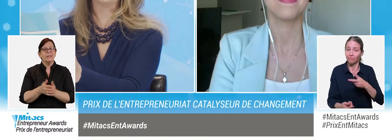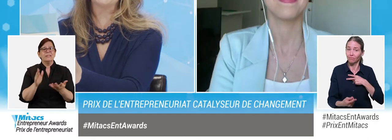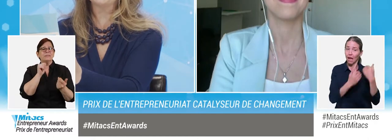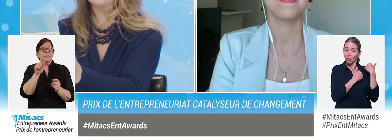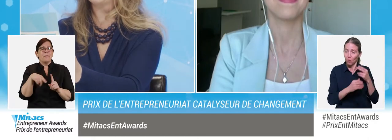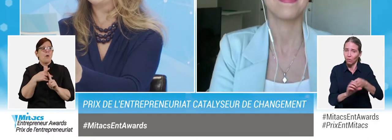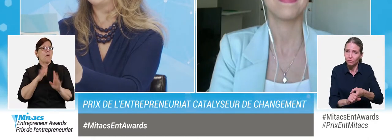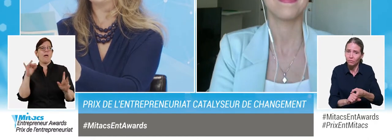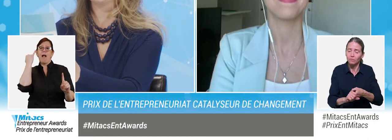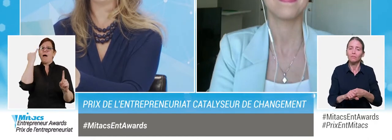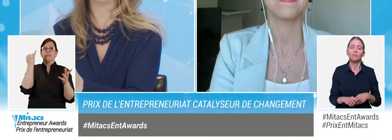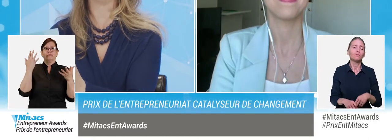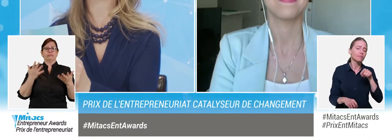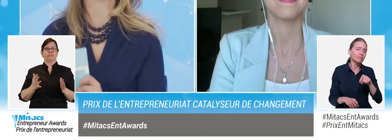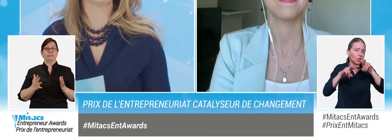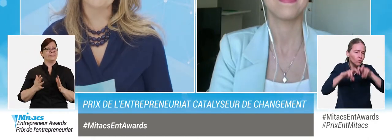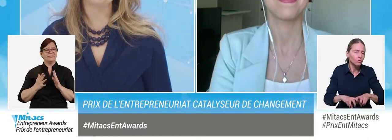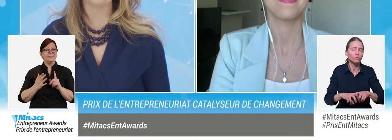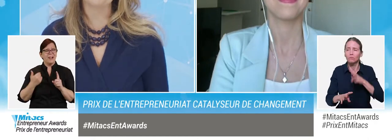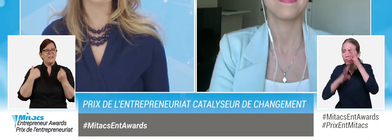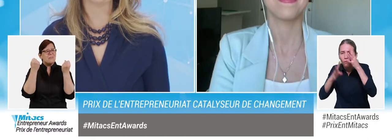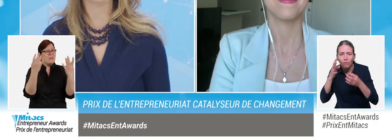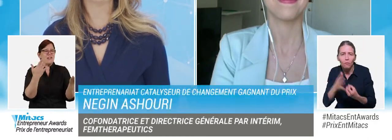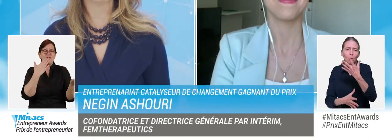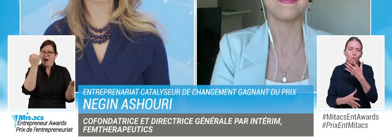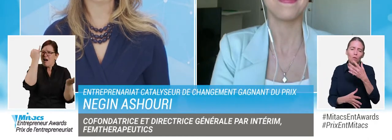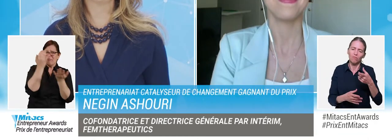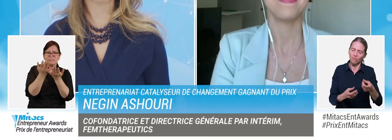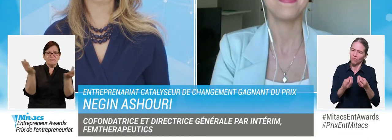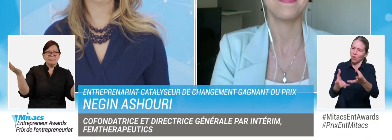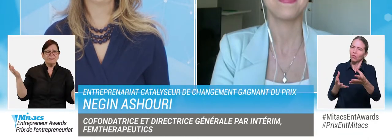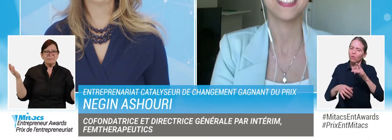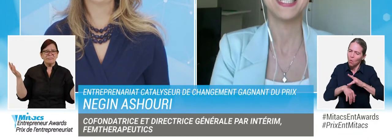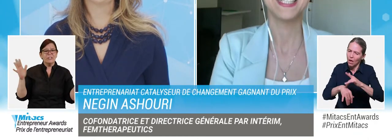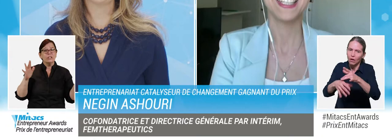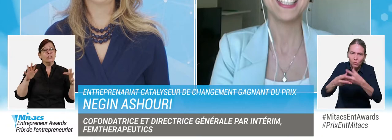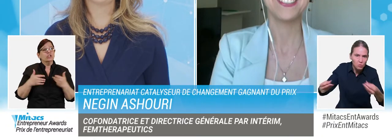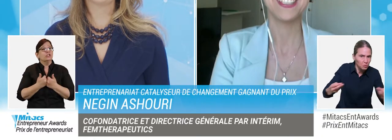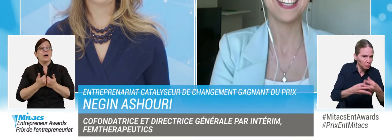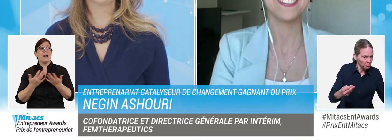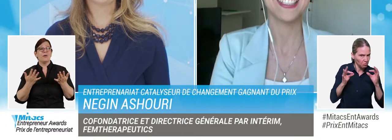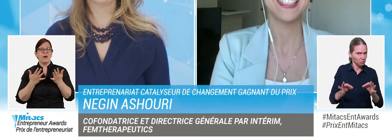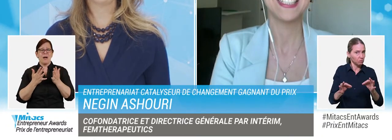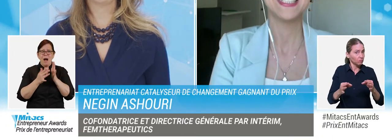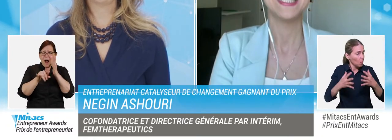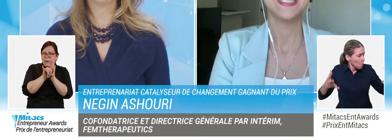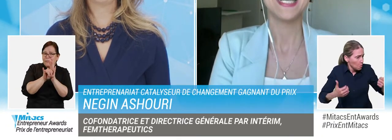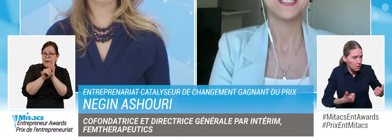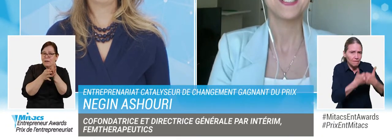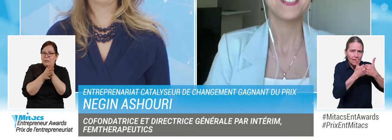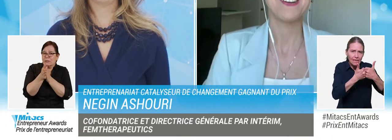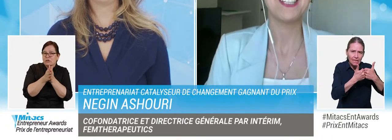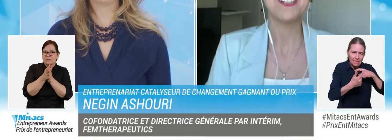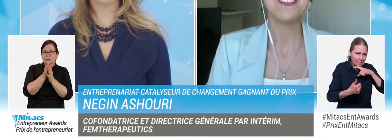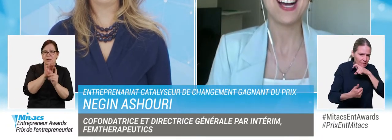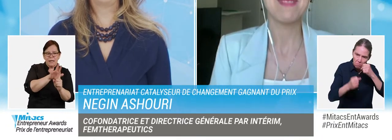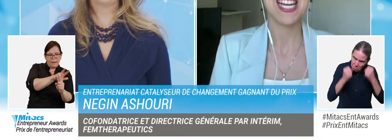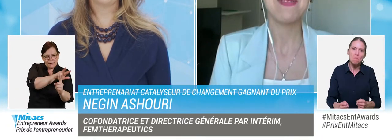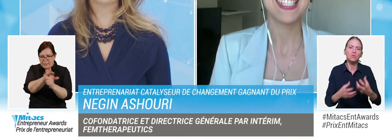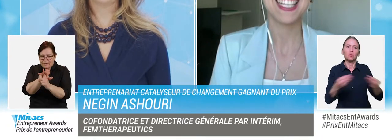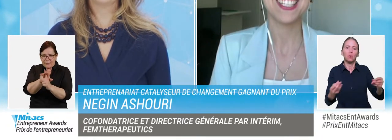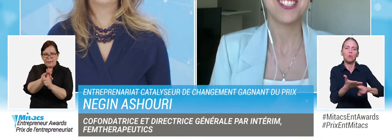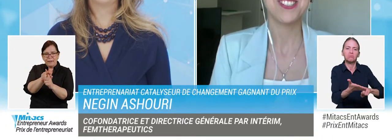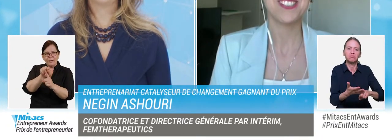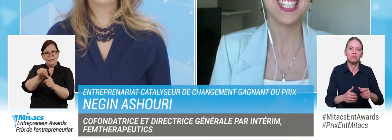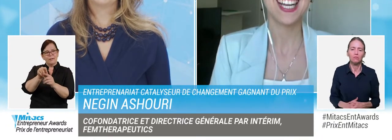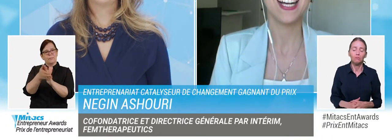and Nagin Ashuri is here to accept the award. Thank you, Catherine. So hello, my